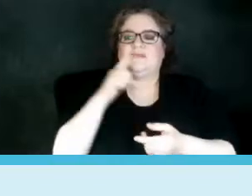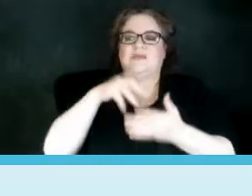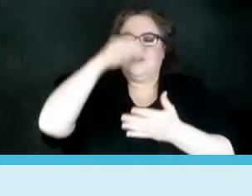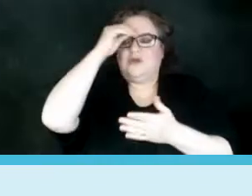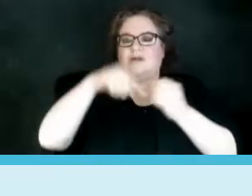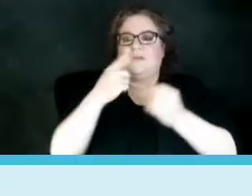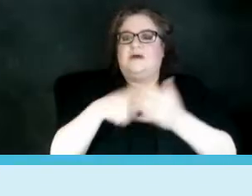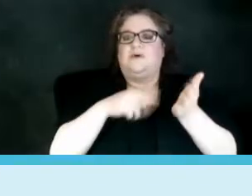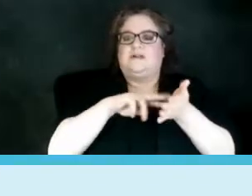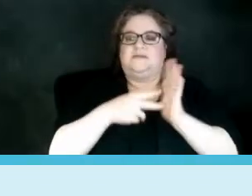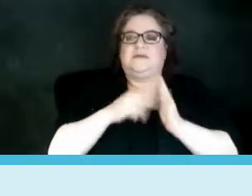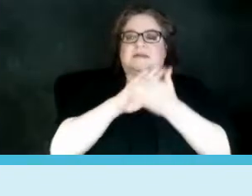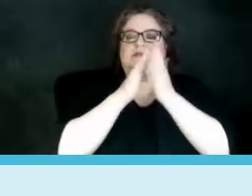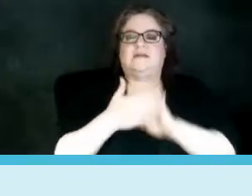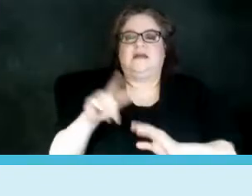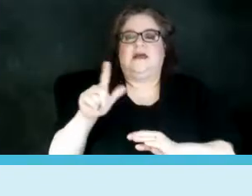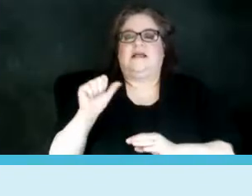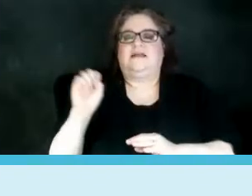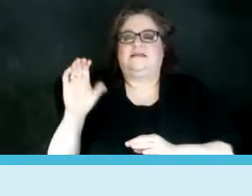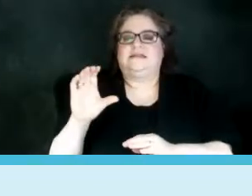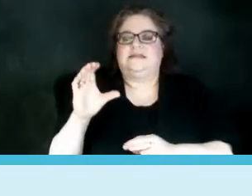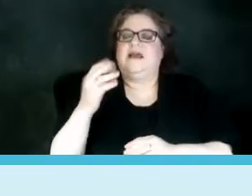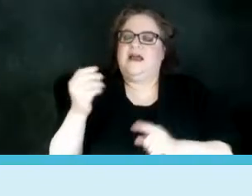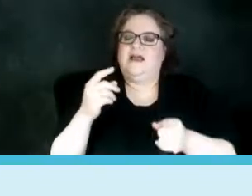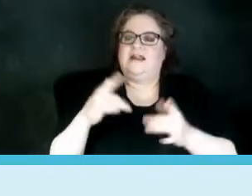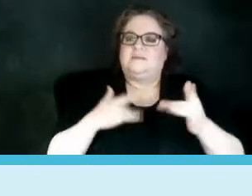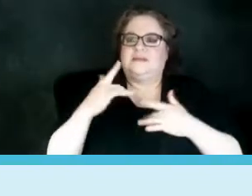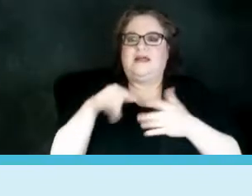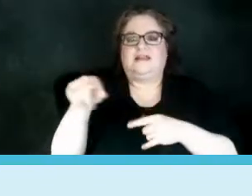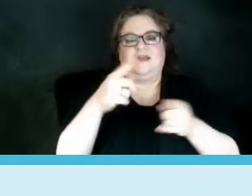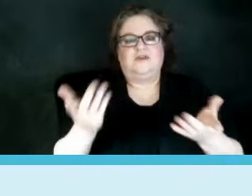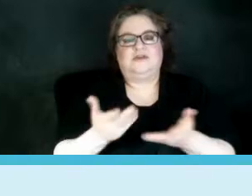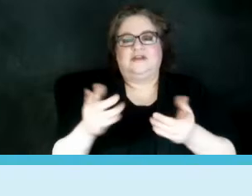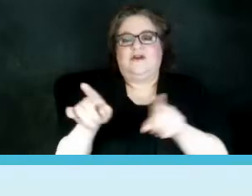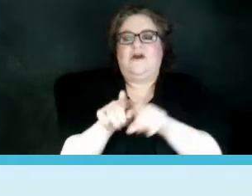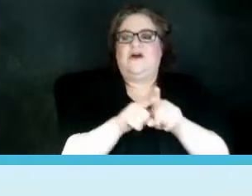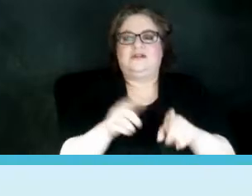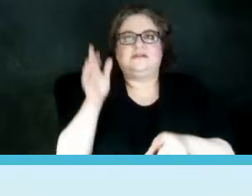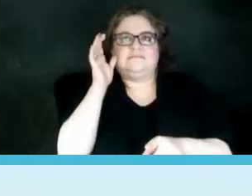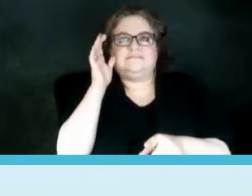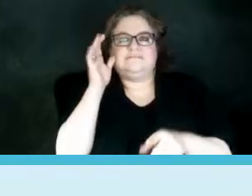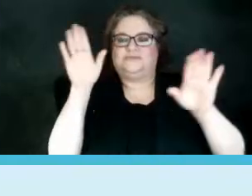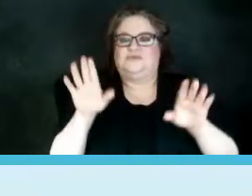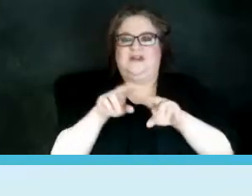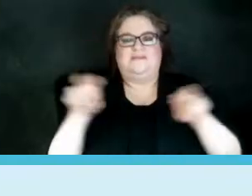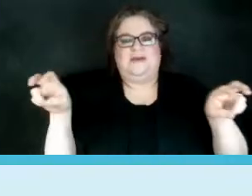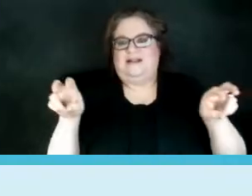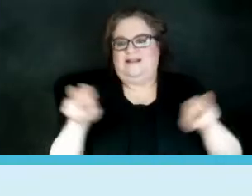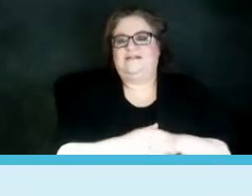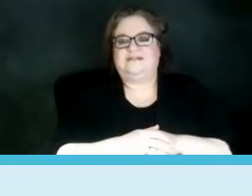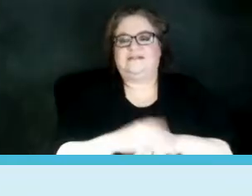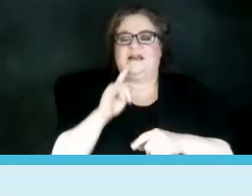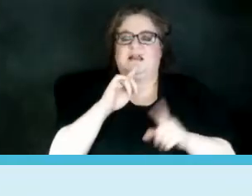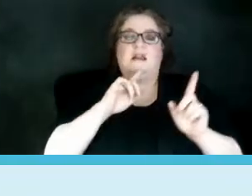what it means to be a part of the LSC. And I'm excited that you're here also to hear from our great panelists and to